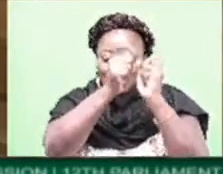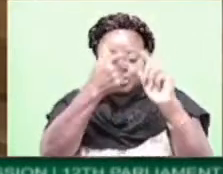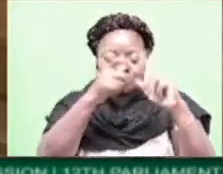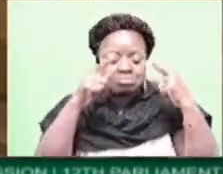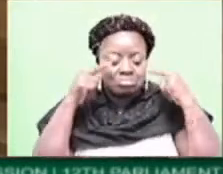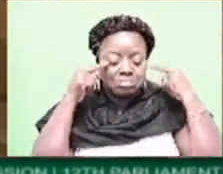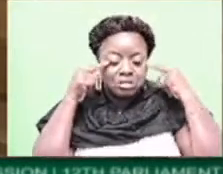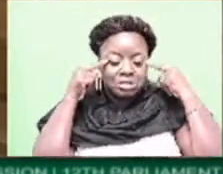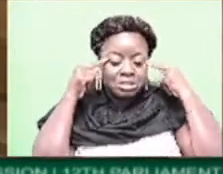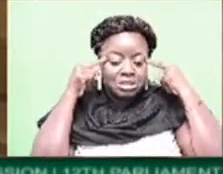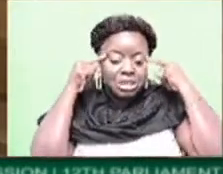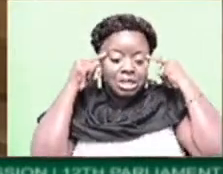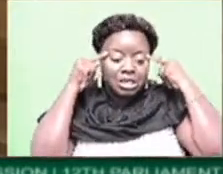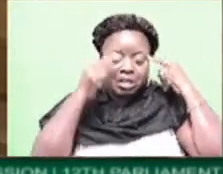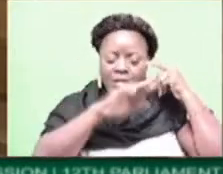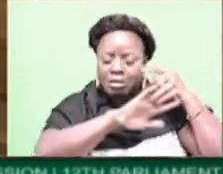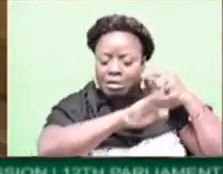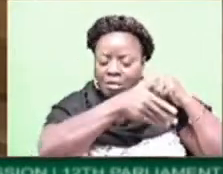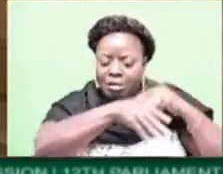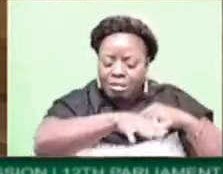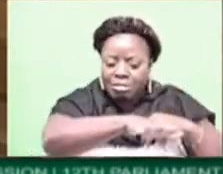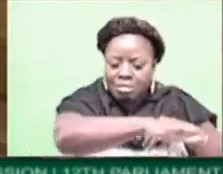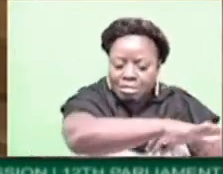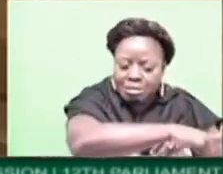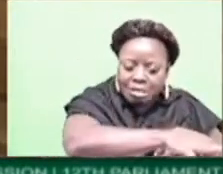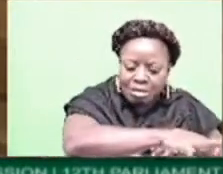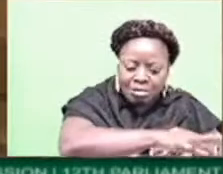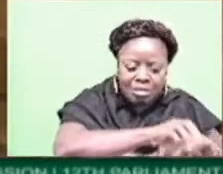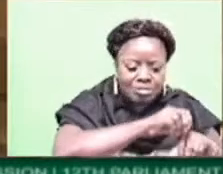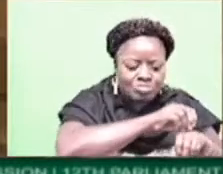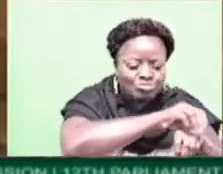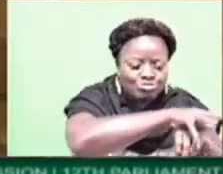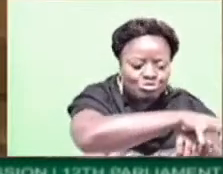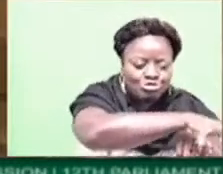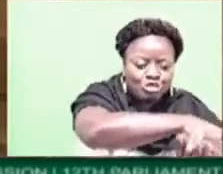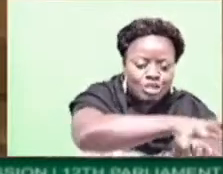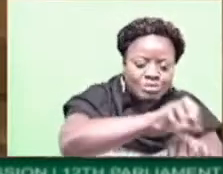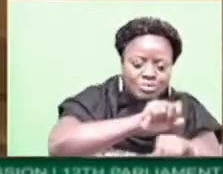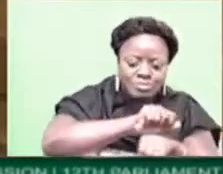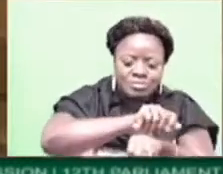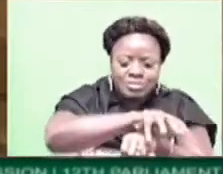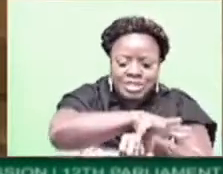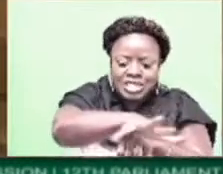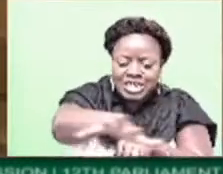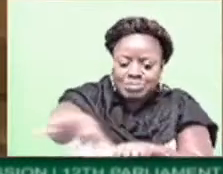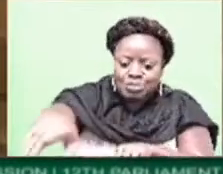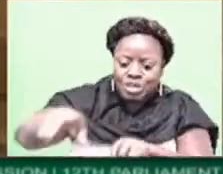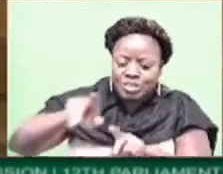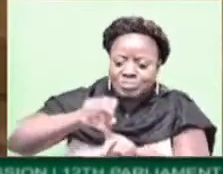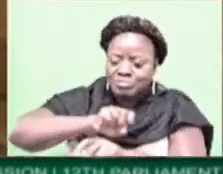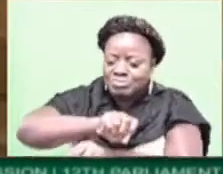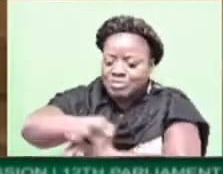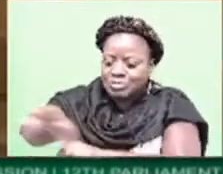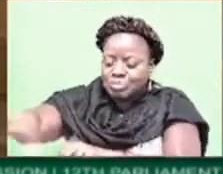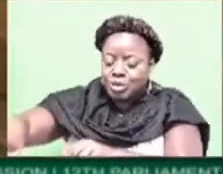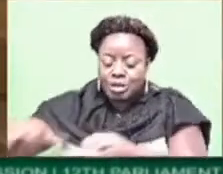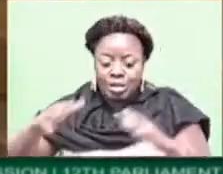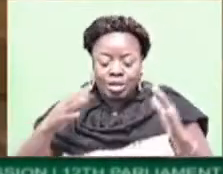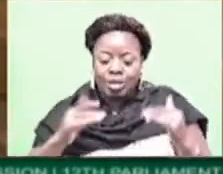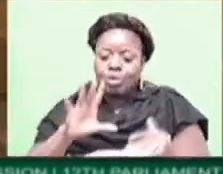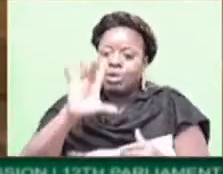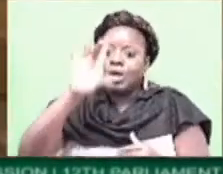China, into other areas around the Pacific. And 8 months later, here we